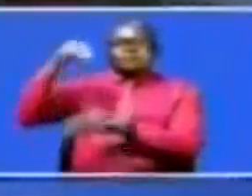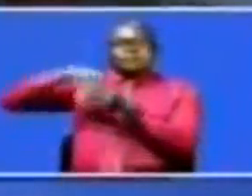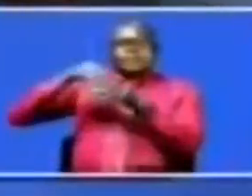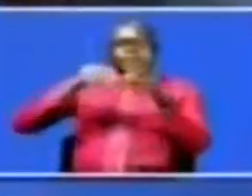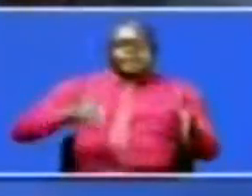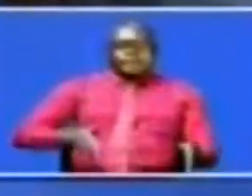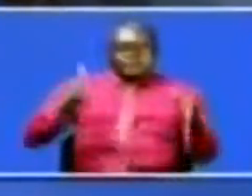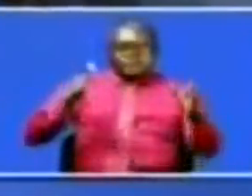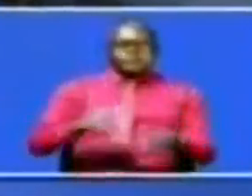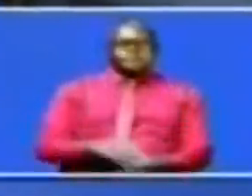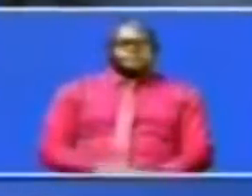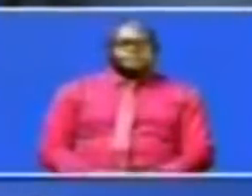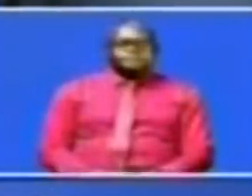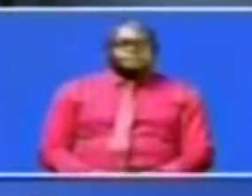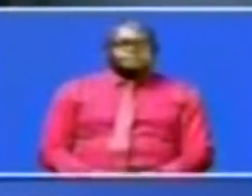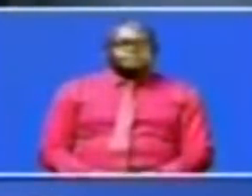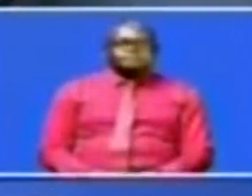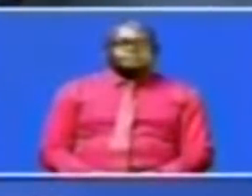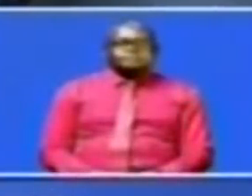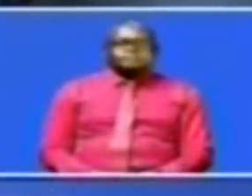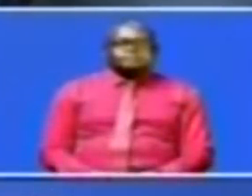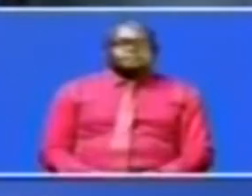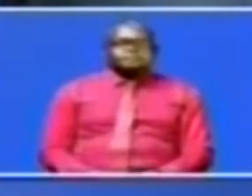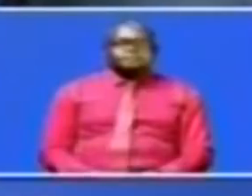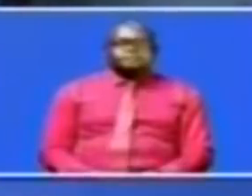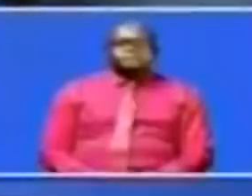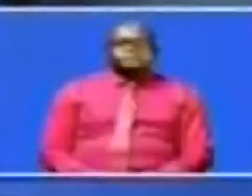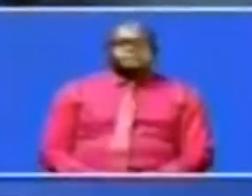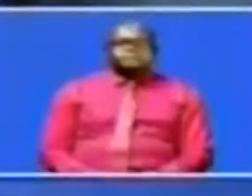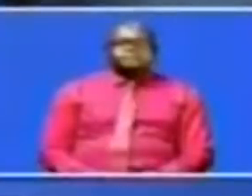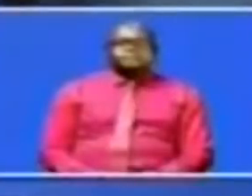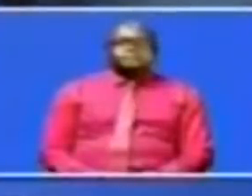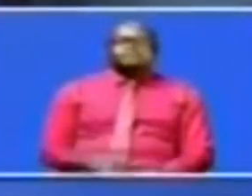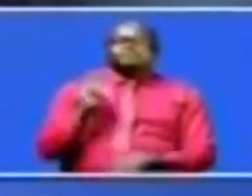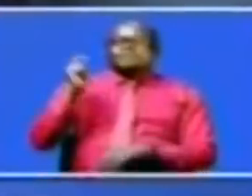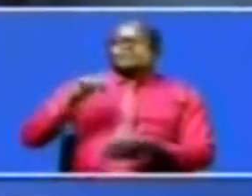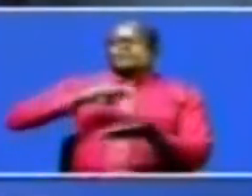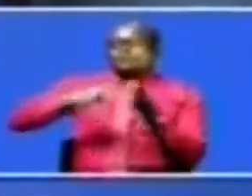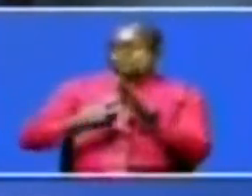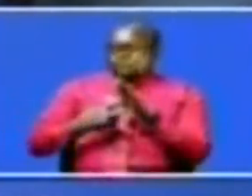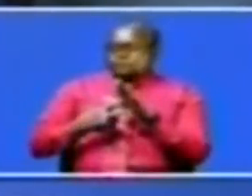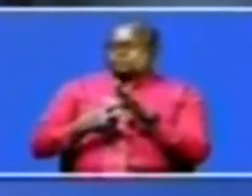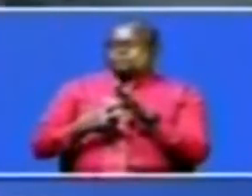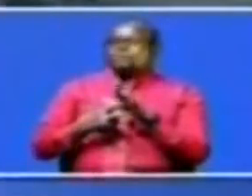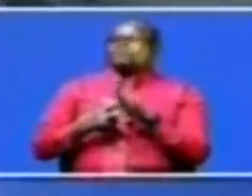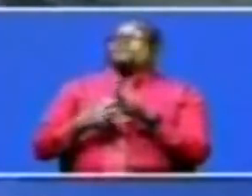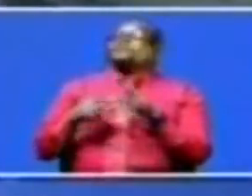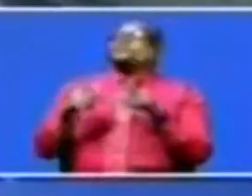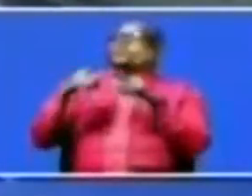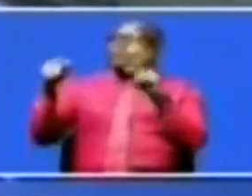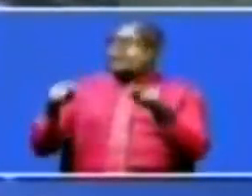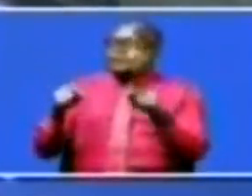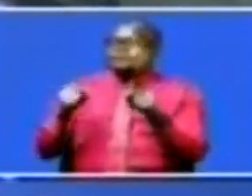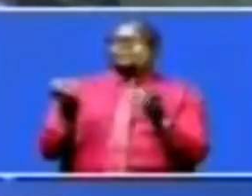Road. Knowingly held an indirect private interest in the tender for the construction of... The court was further told that Mabax